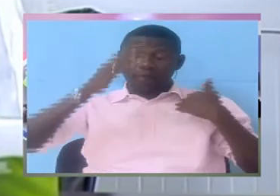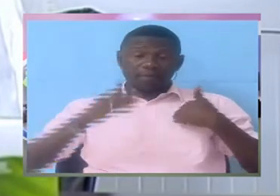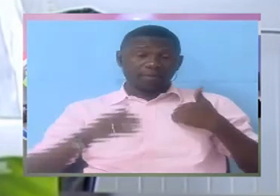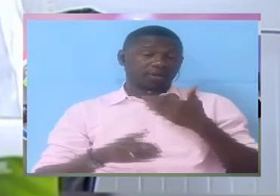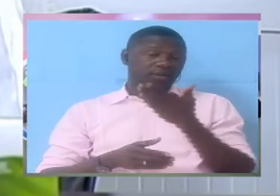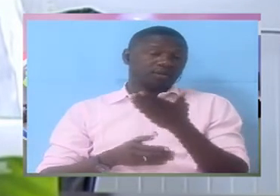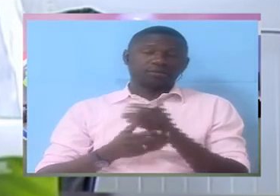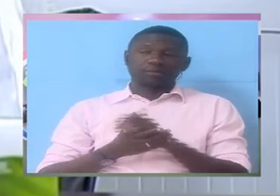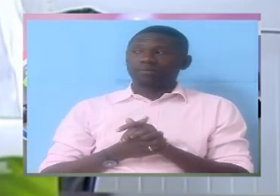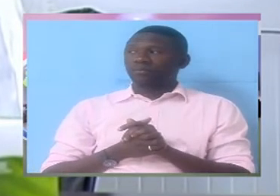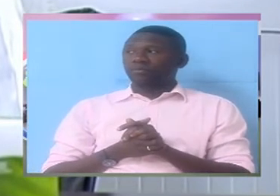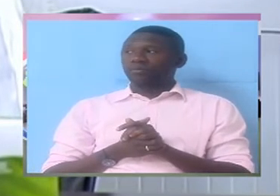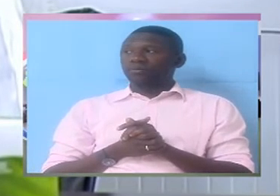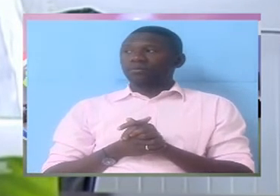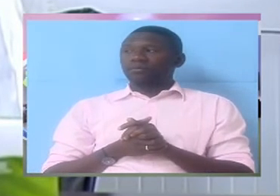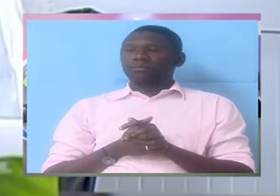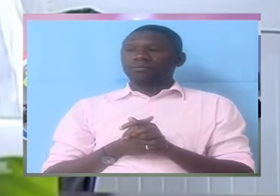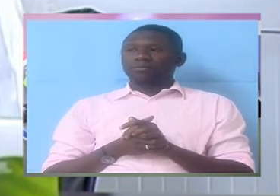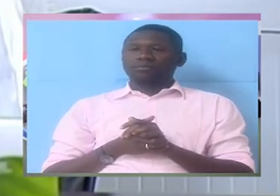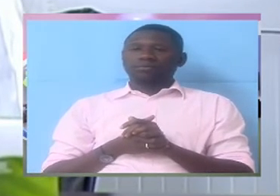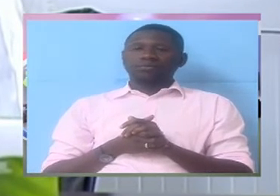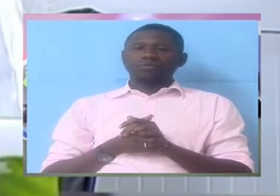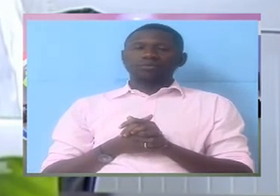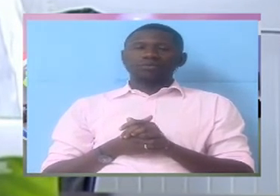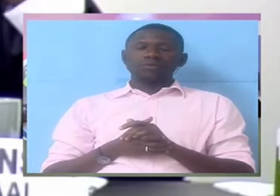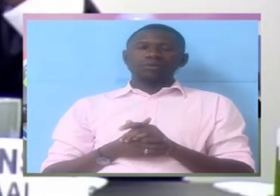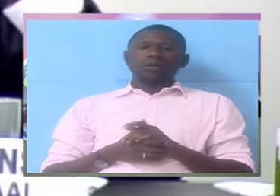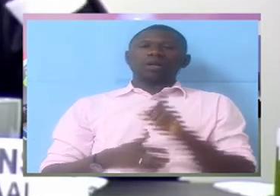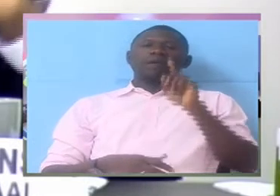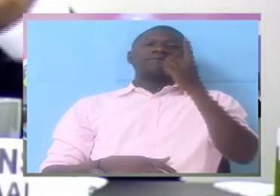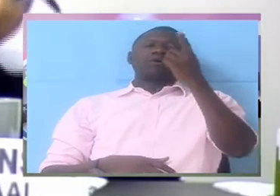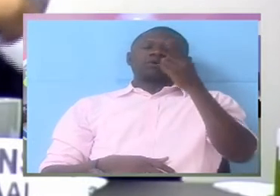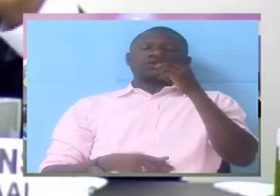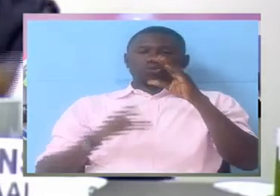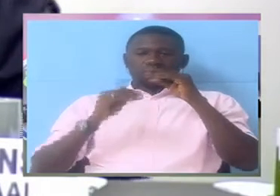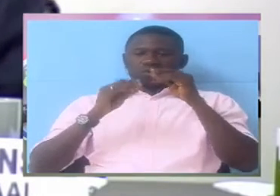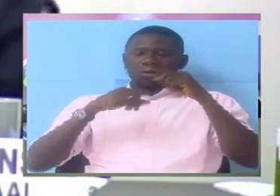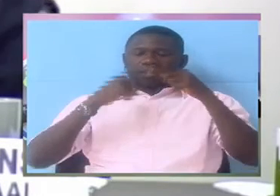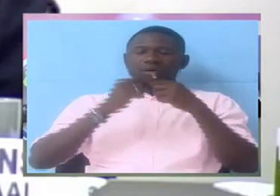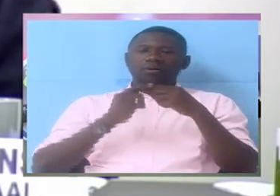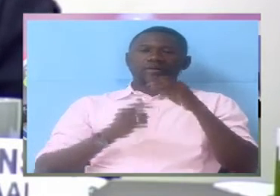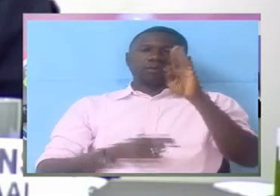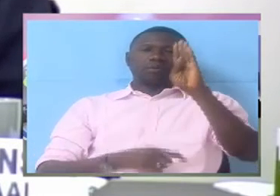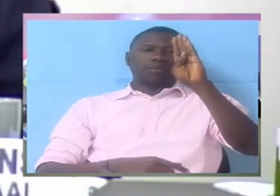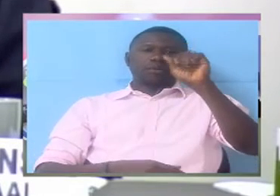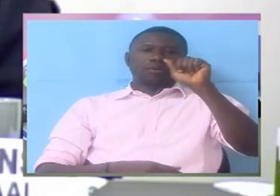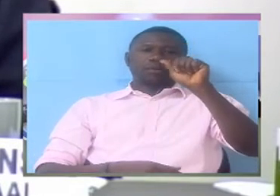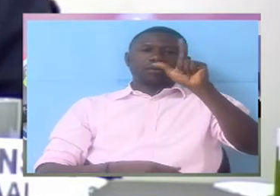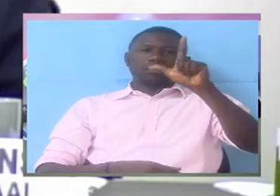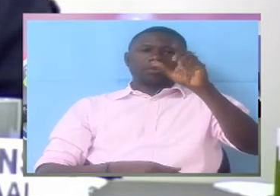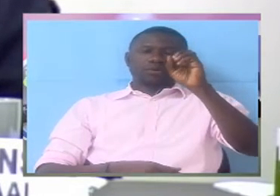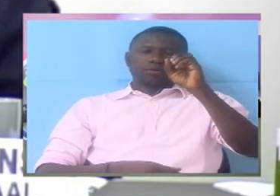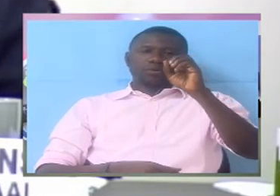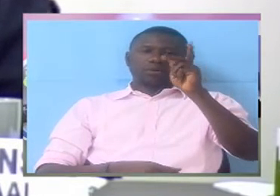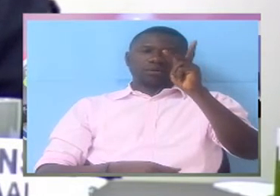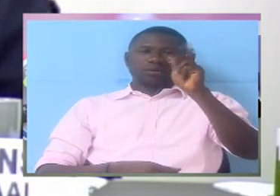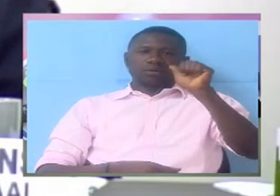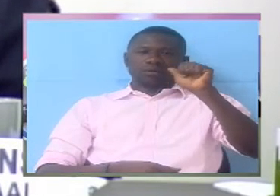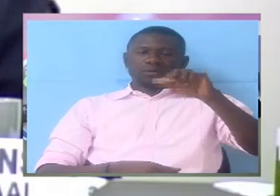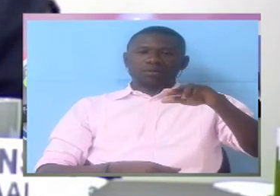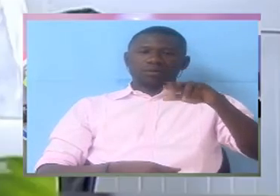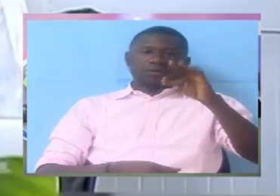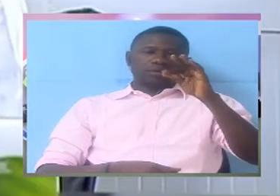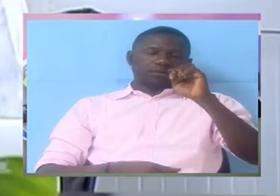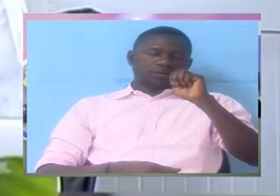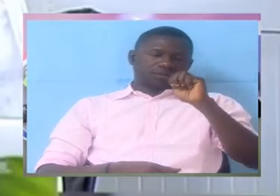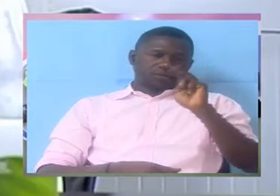You know. Let's first talk about Barlow Kante. Barlow Kante follow la kula. Barlow, yes, because they are